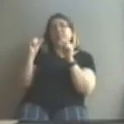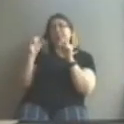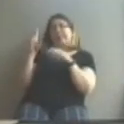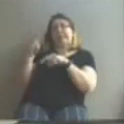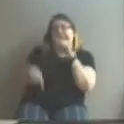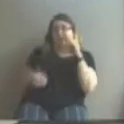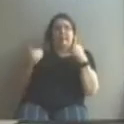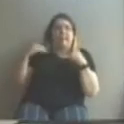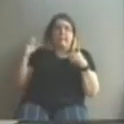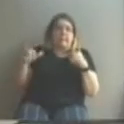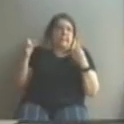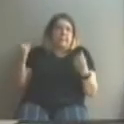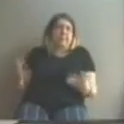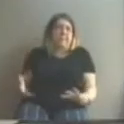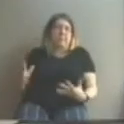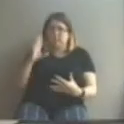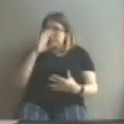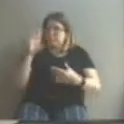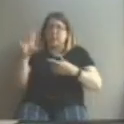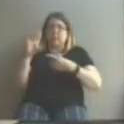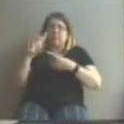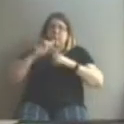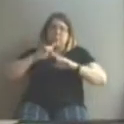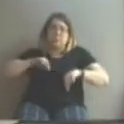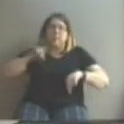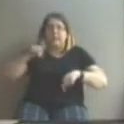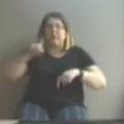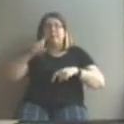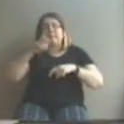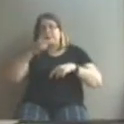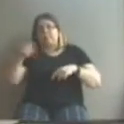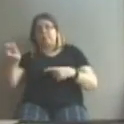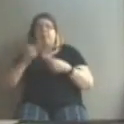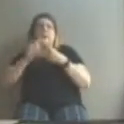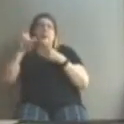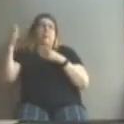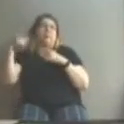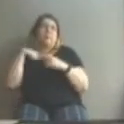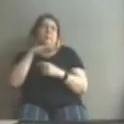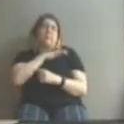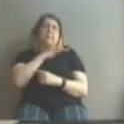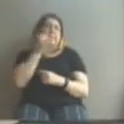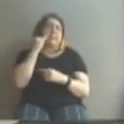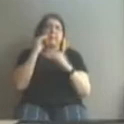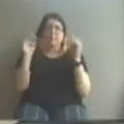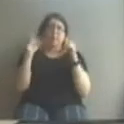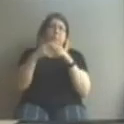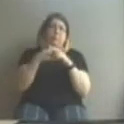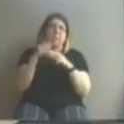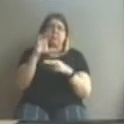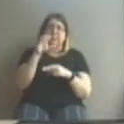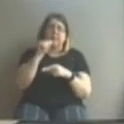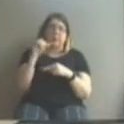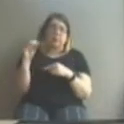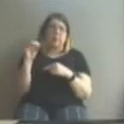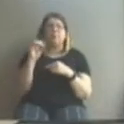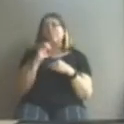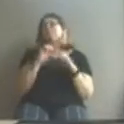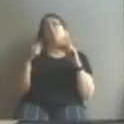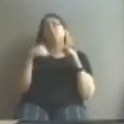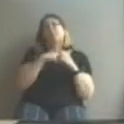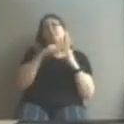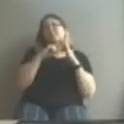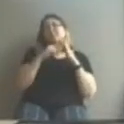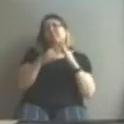reports. They would have to be reassigned to other staff members if there's not an interim CAO. But we've talked about that. We're